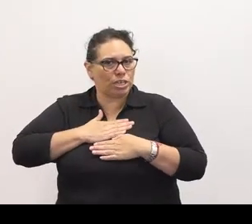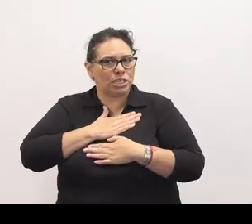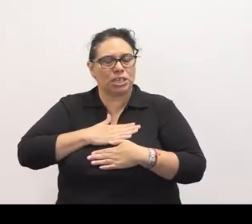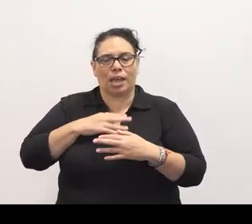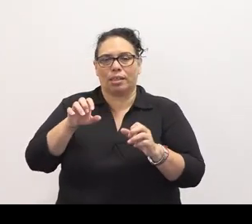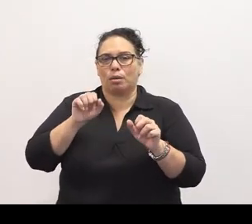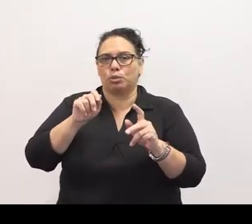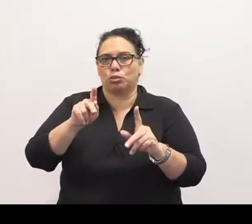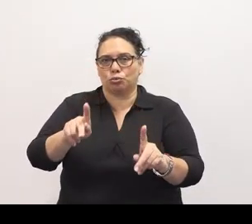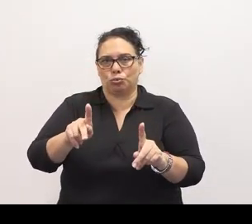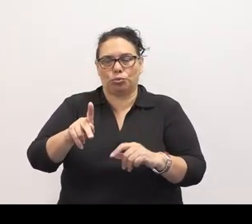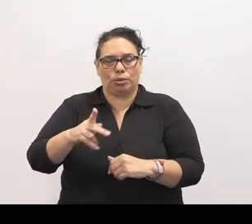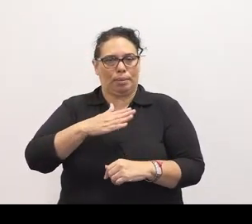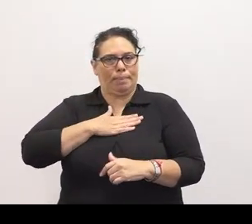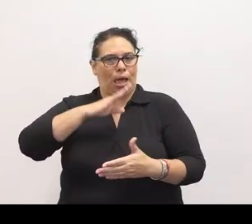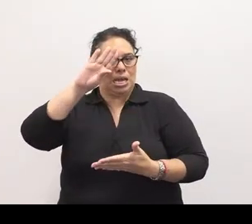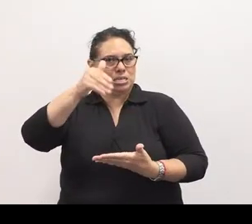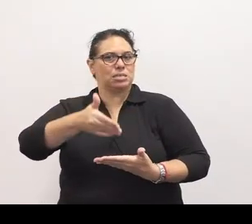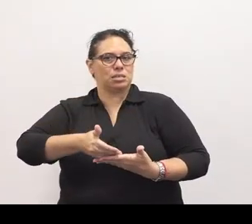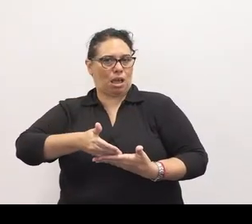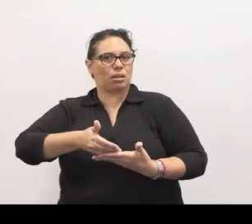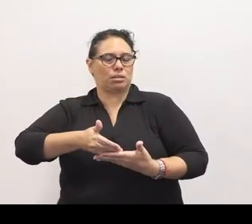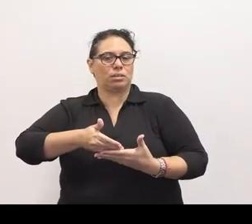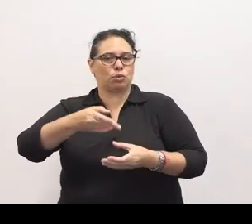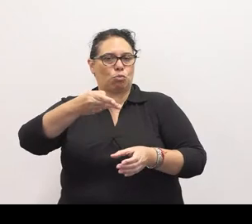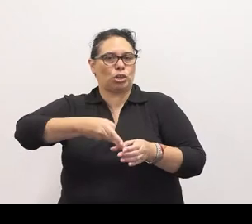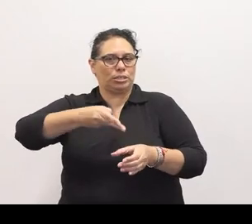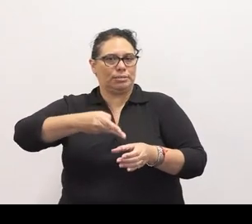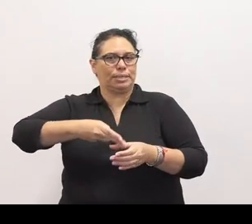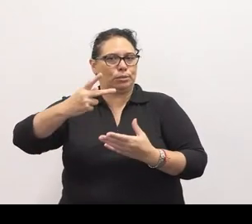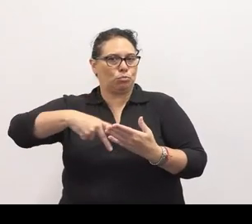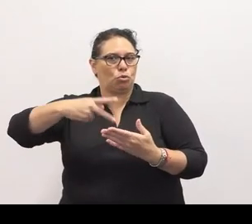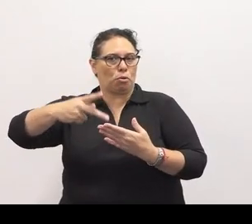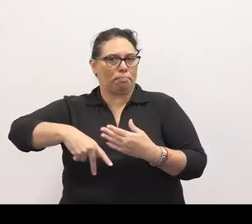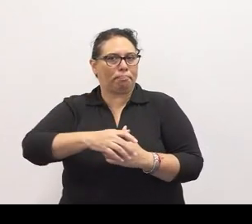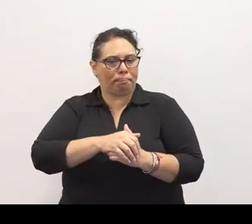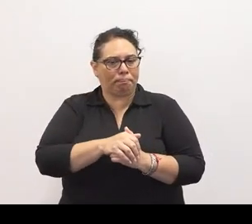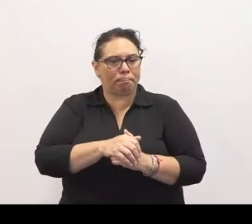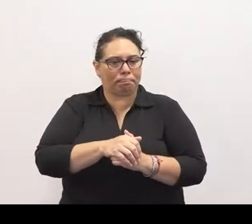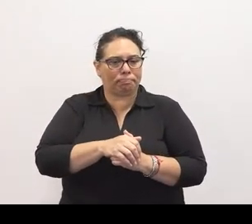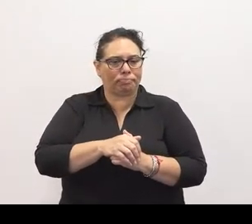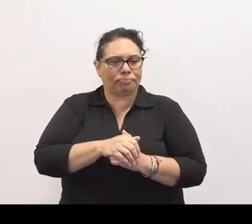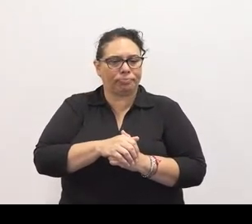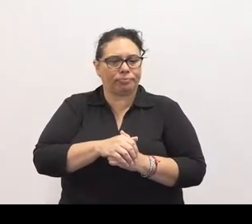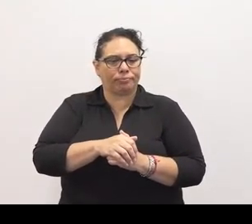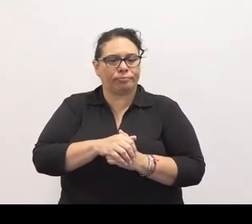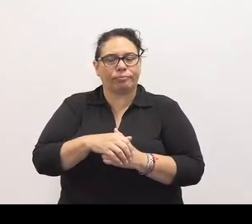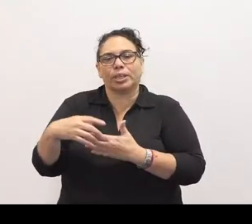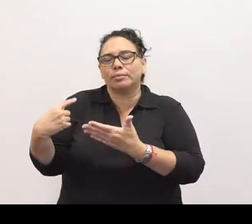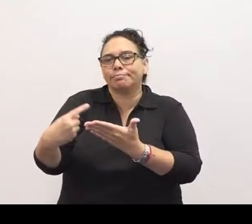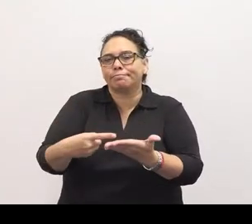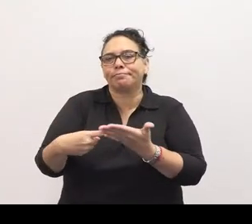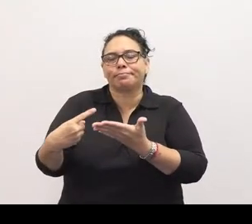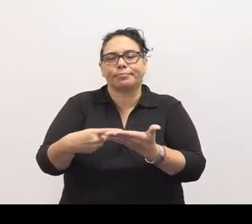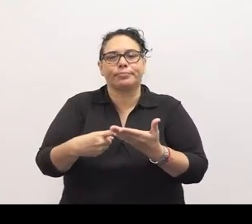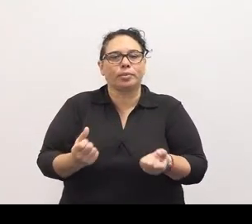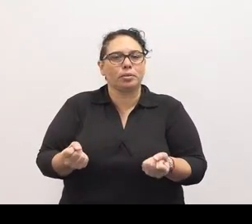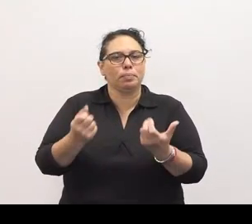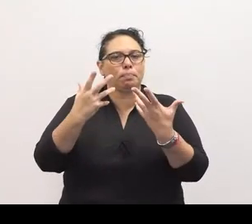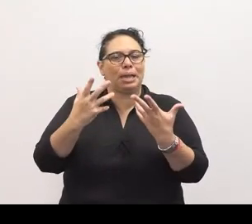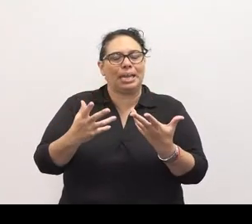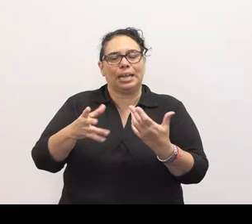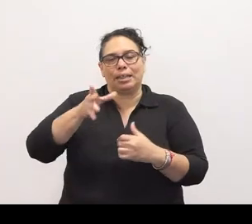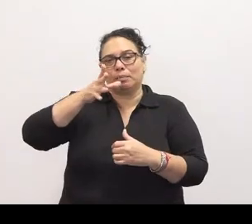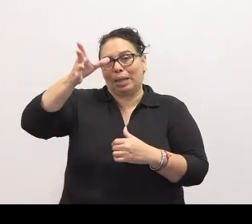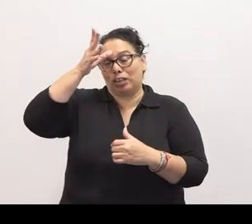opportunity my son has had to participate in this program. After talking with many of the parents who